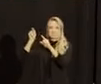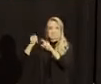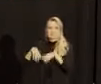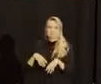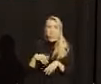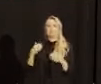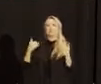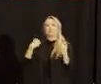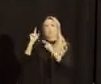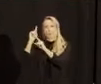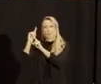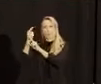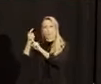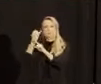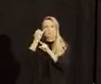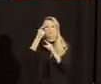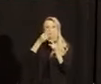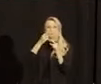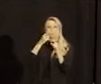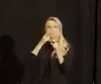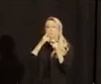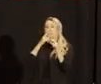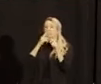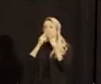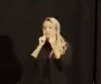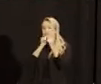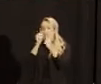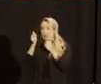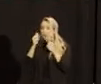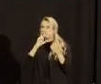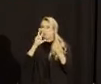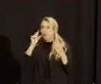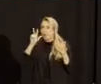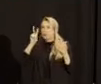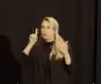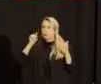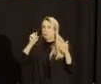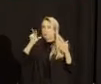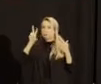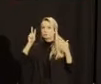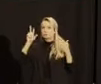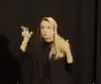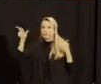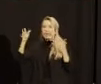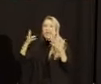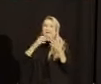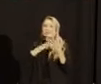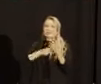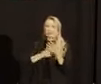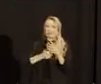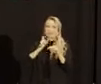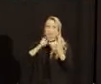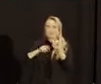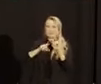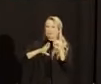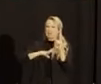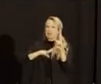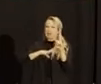a youth-only. So if you're above the age of 30, you don't get to attend, but don't worry, it's right next to a mall, so you can go shopping.